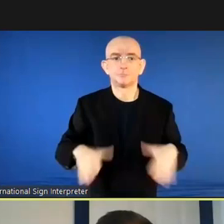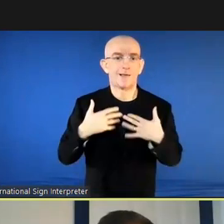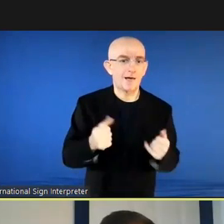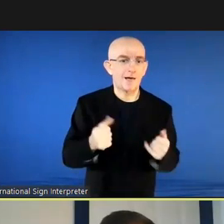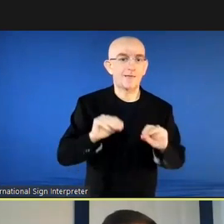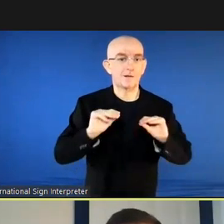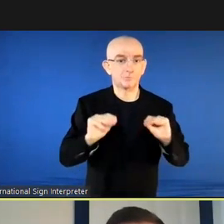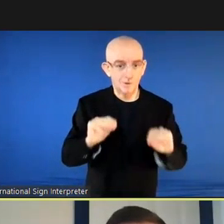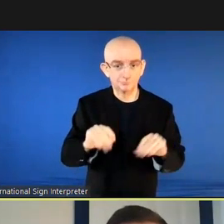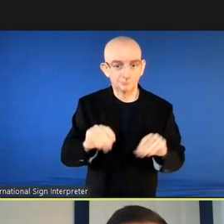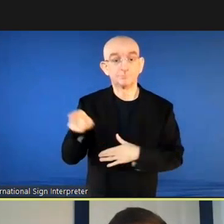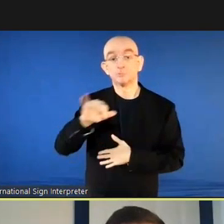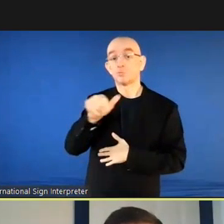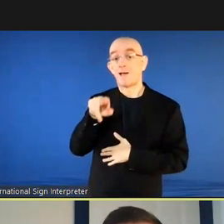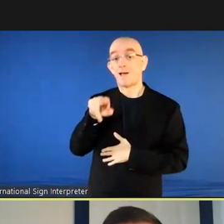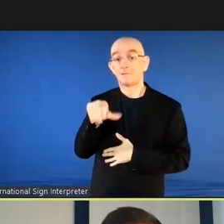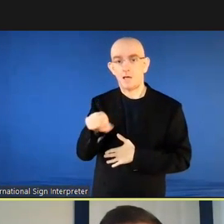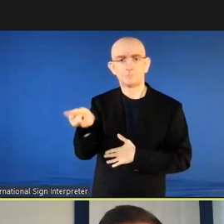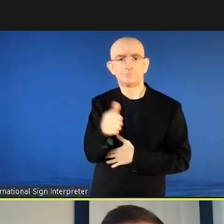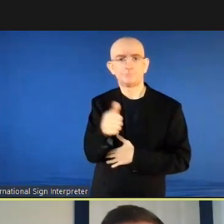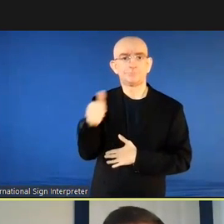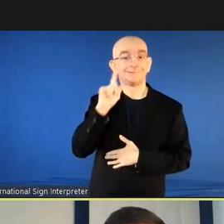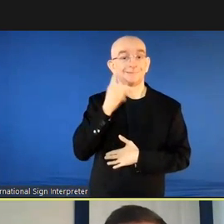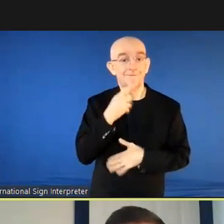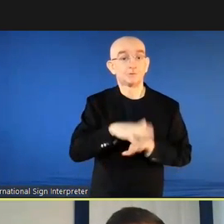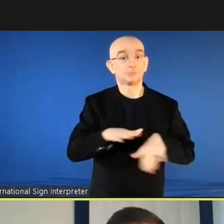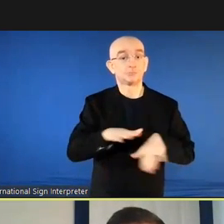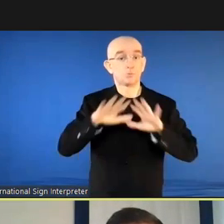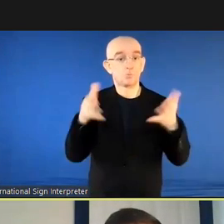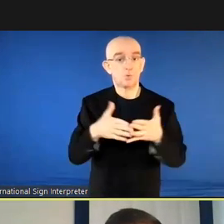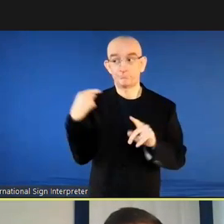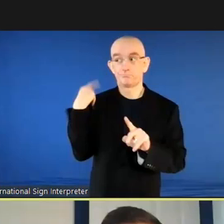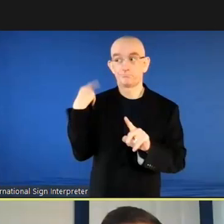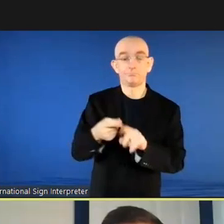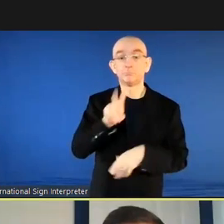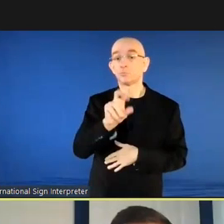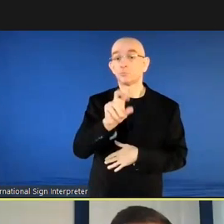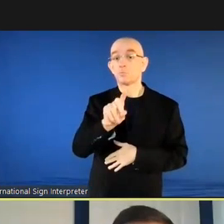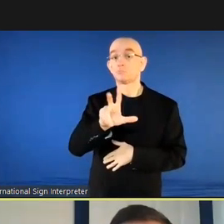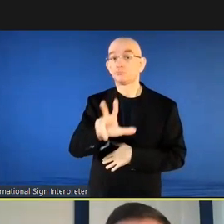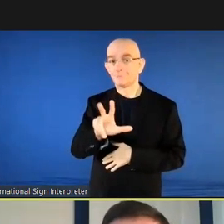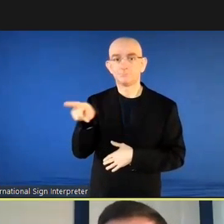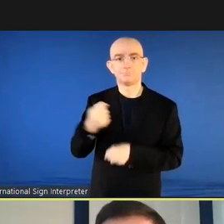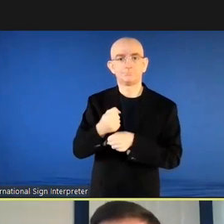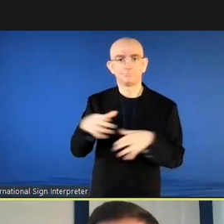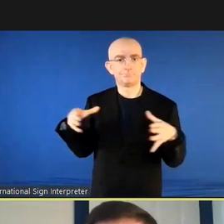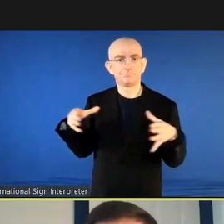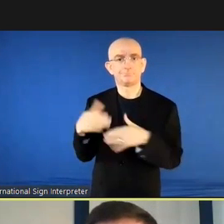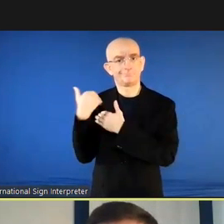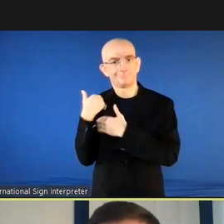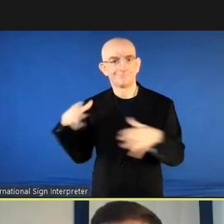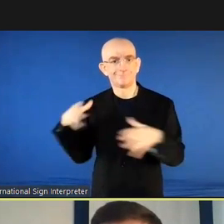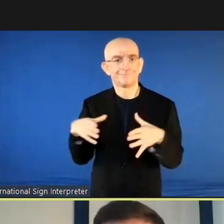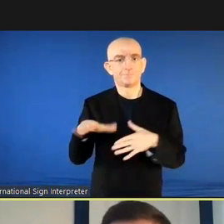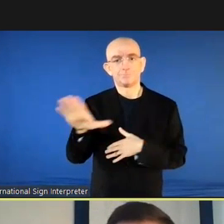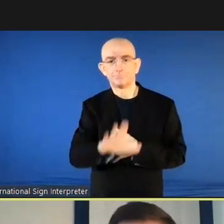2013 and leads a team that works across East Africa and South Asia to make sure the barriers that prevent deaf children from succeeding in life are